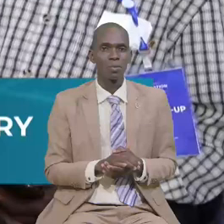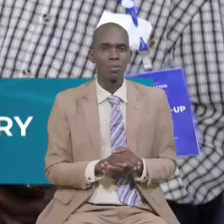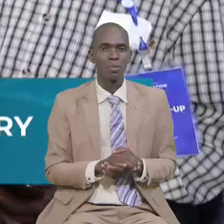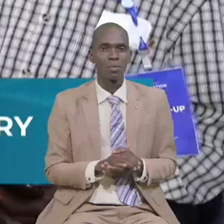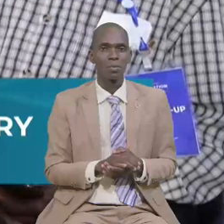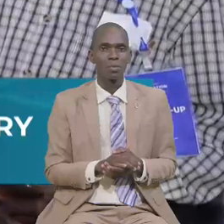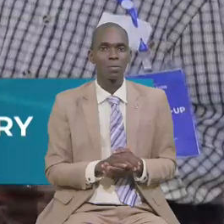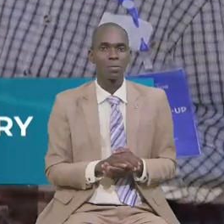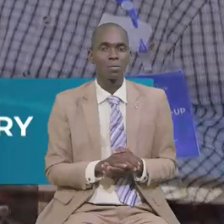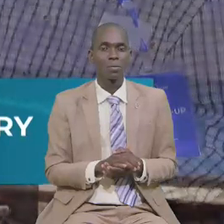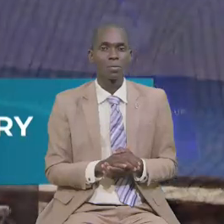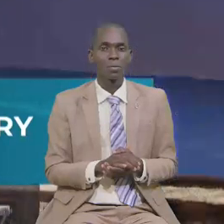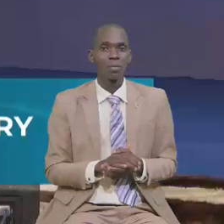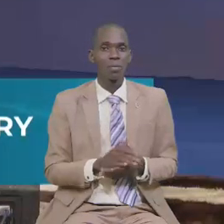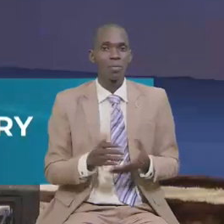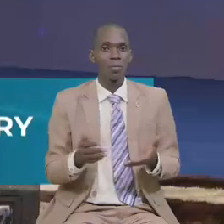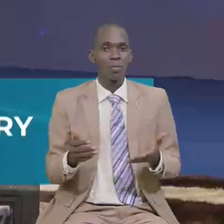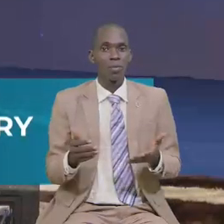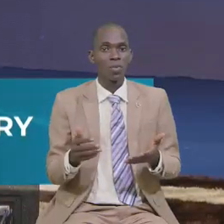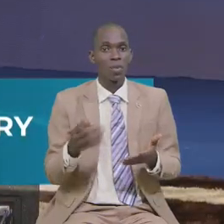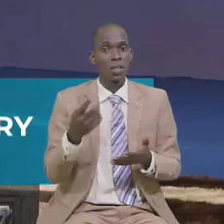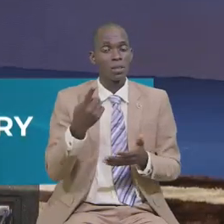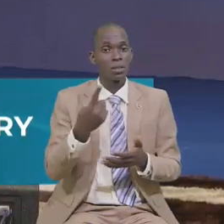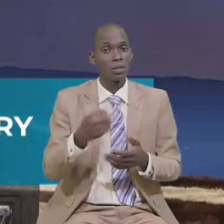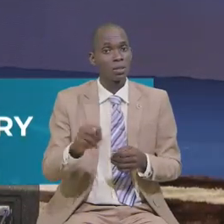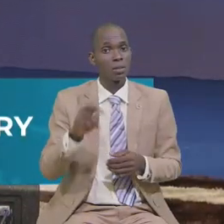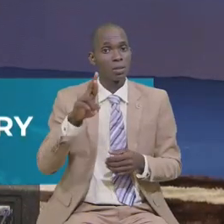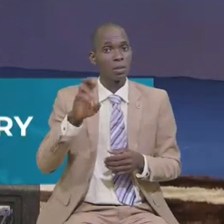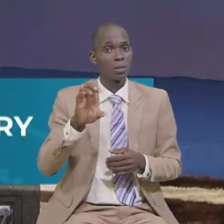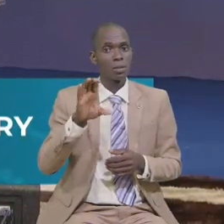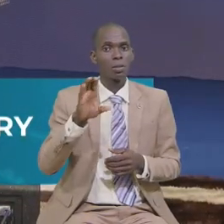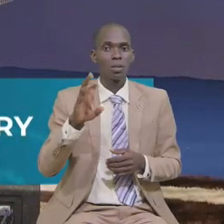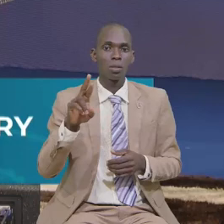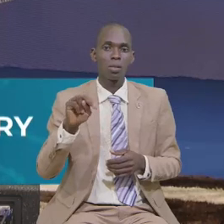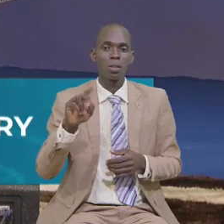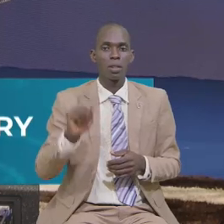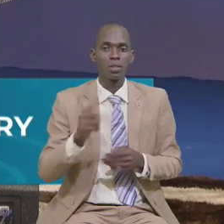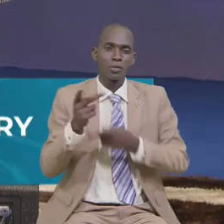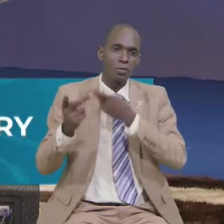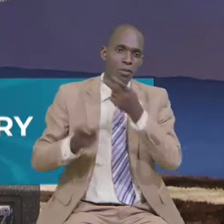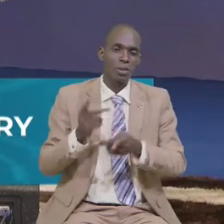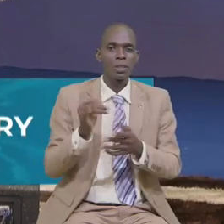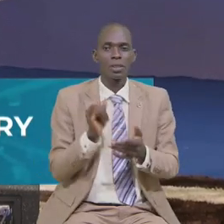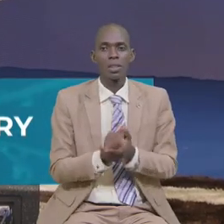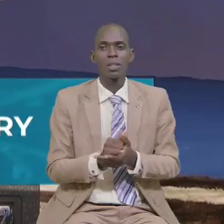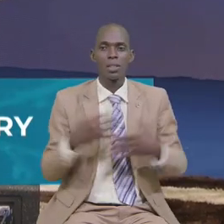The recurrent visits that heal every sickness.